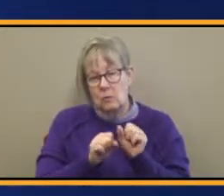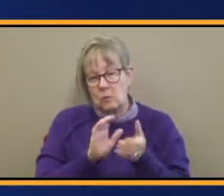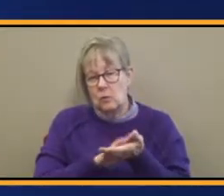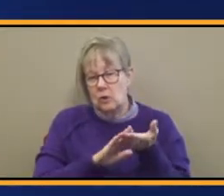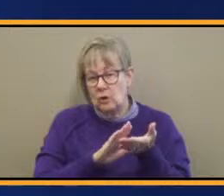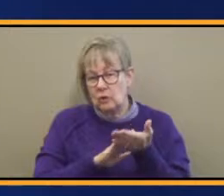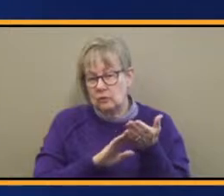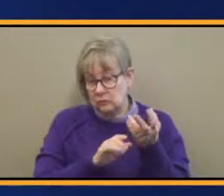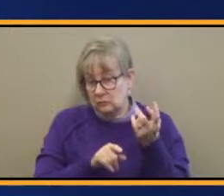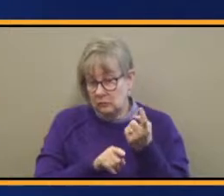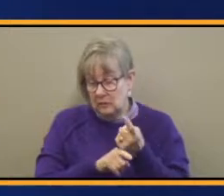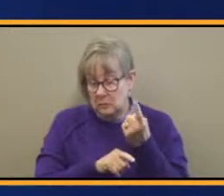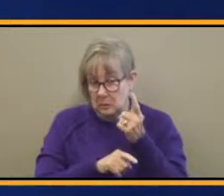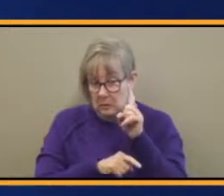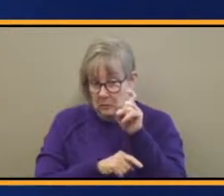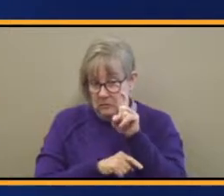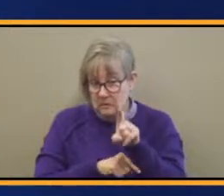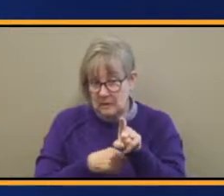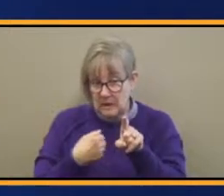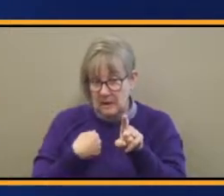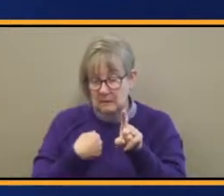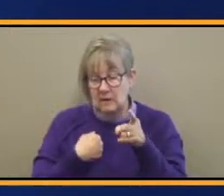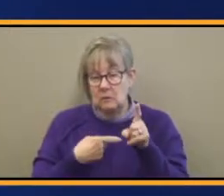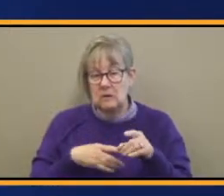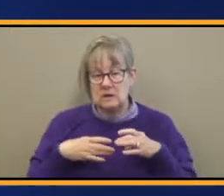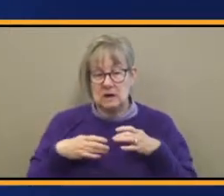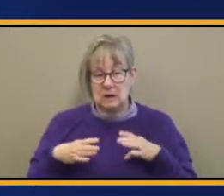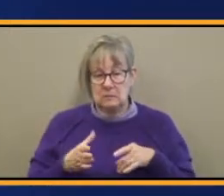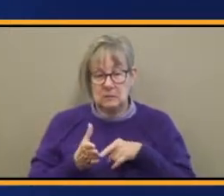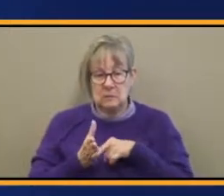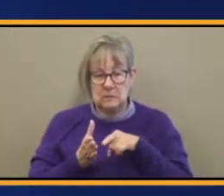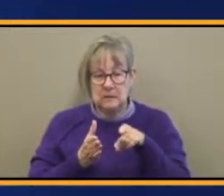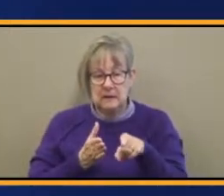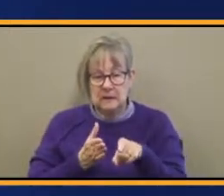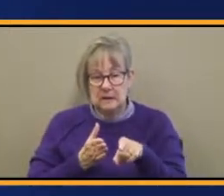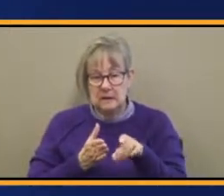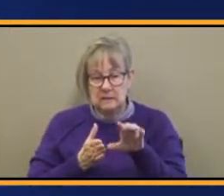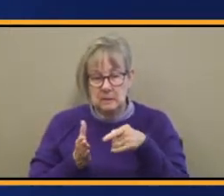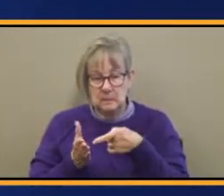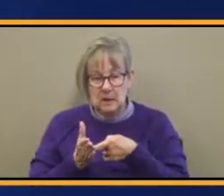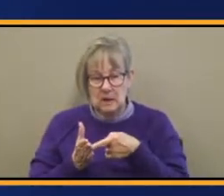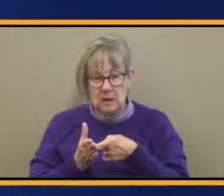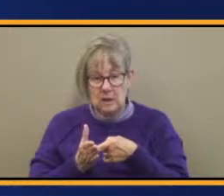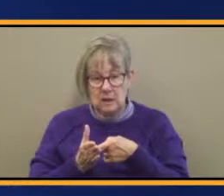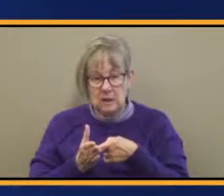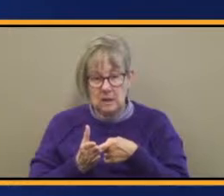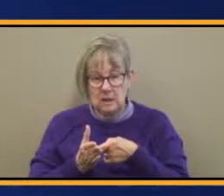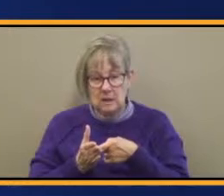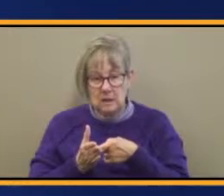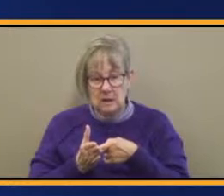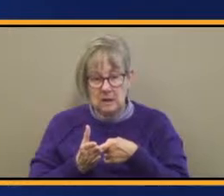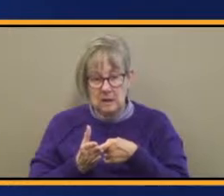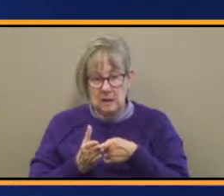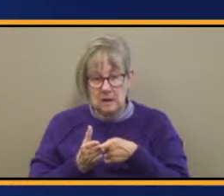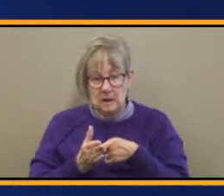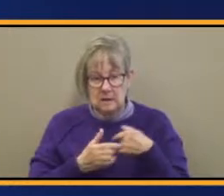And so one question that I have is, when a customer pays their bill, how long does it, they pay it